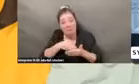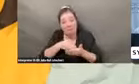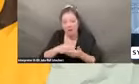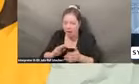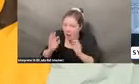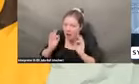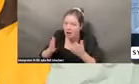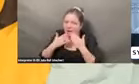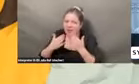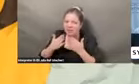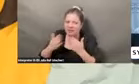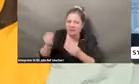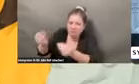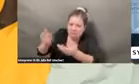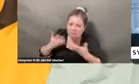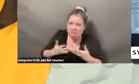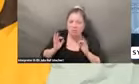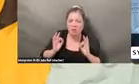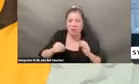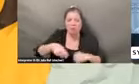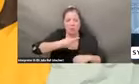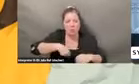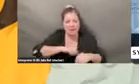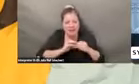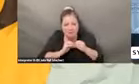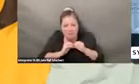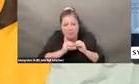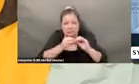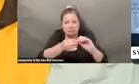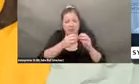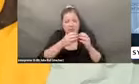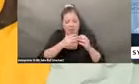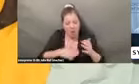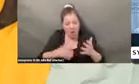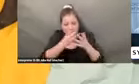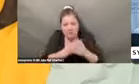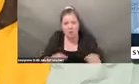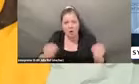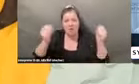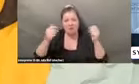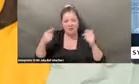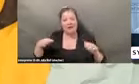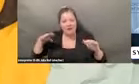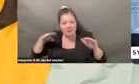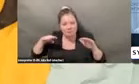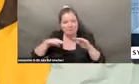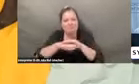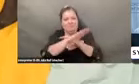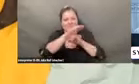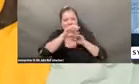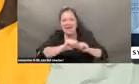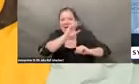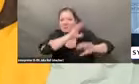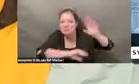they would like their information to be reachable by all people. So we can't